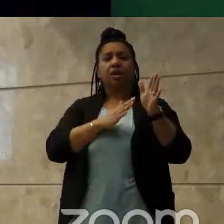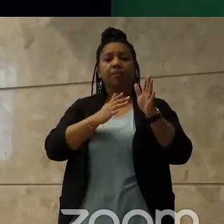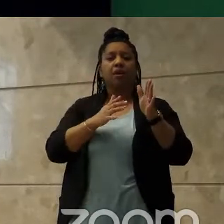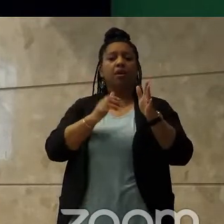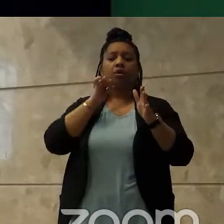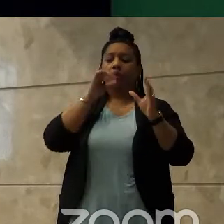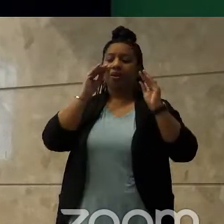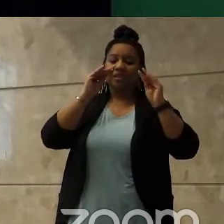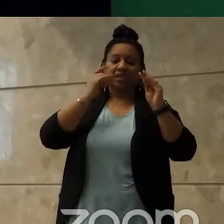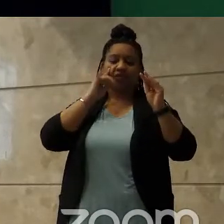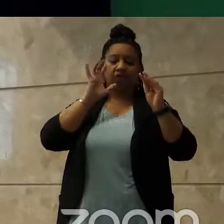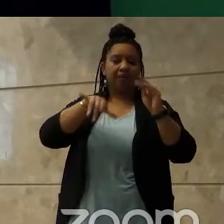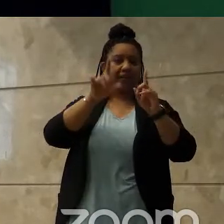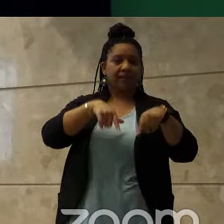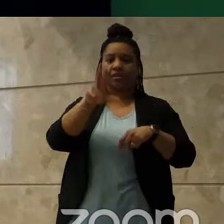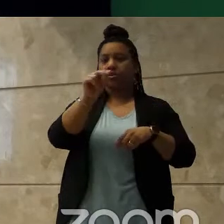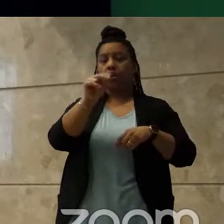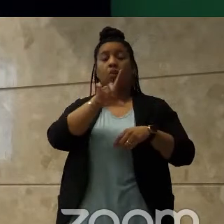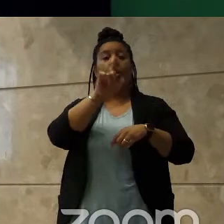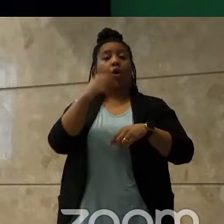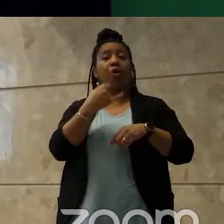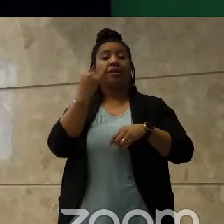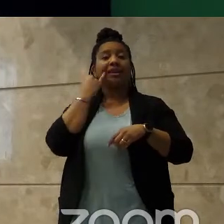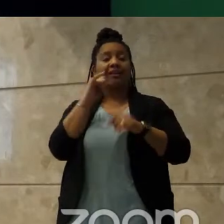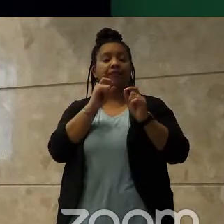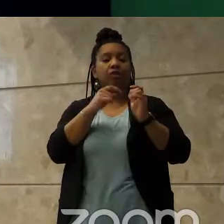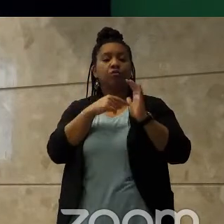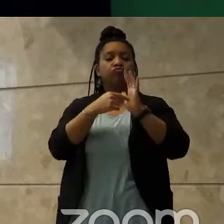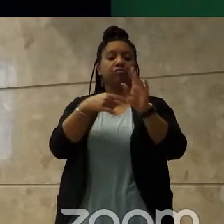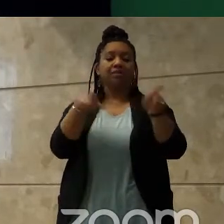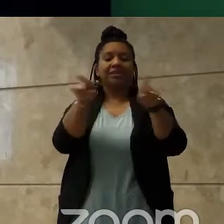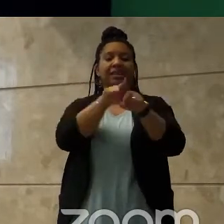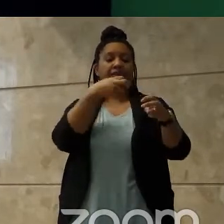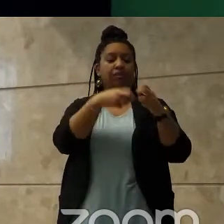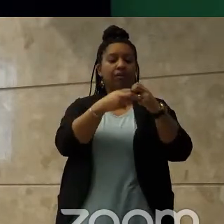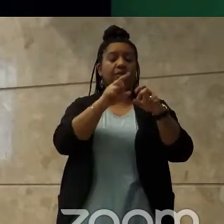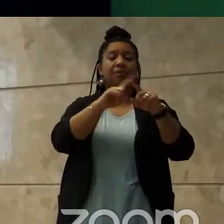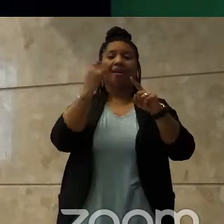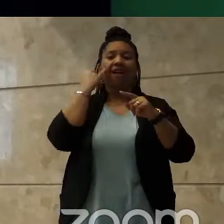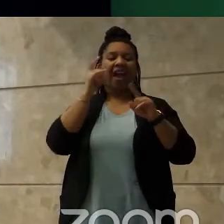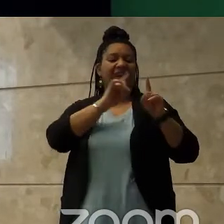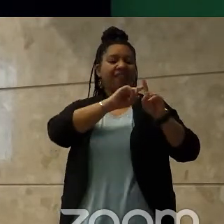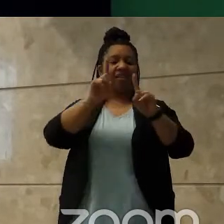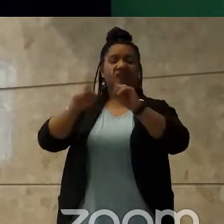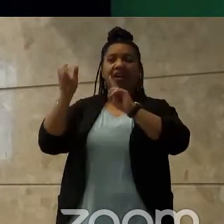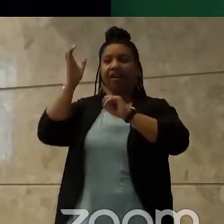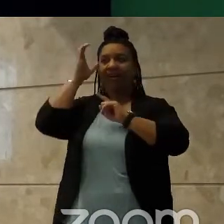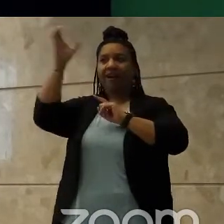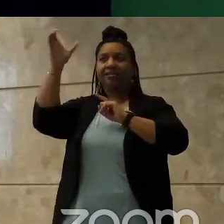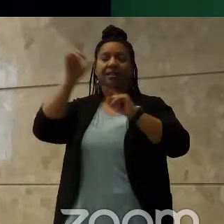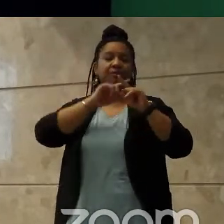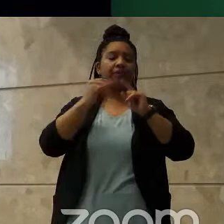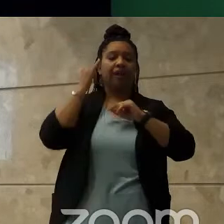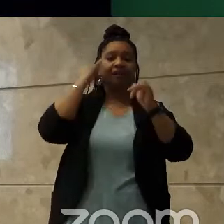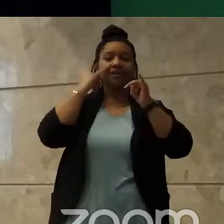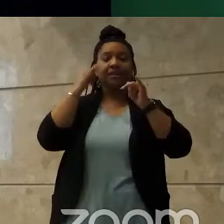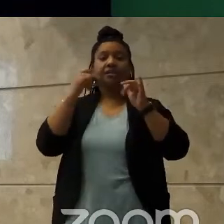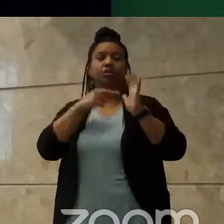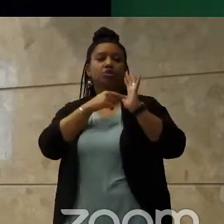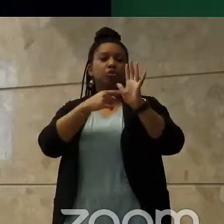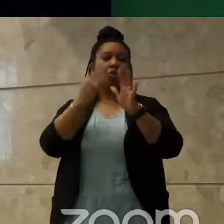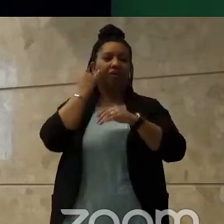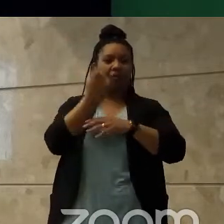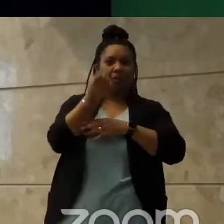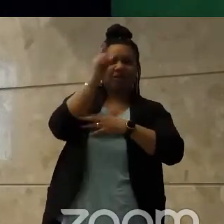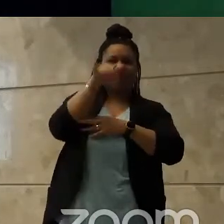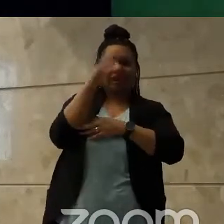the test. No, you're only teaching to the test if you're given the same problems. But if I have several concepts that I'm trying to understand, whether the person understands those